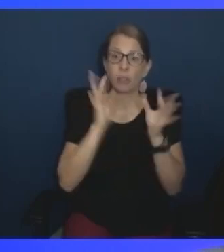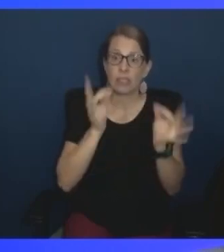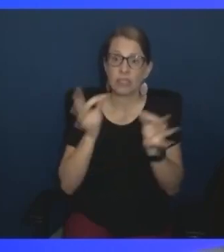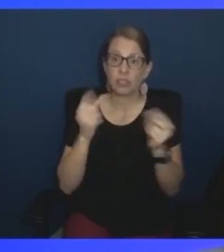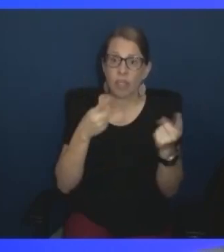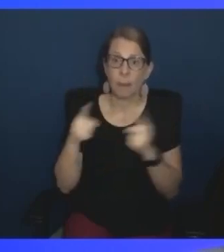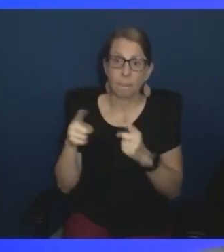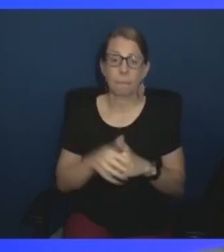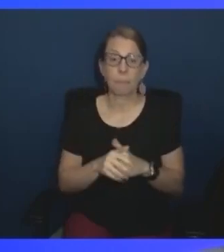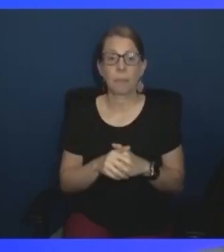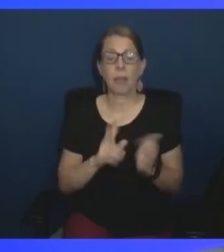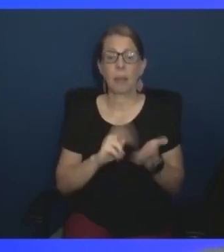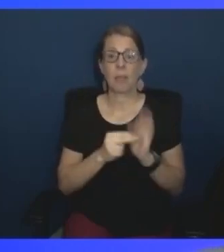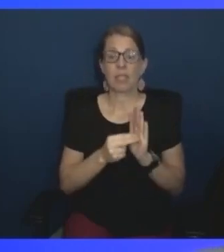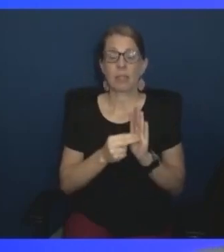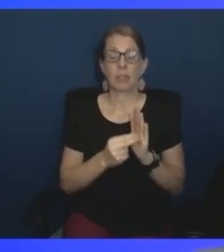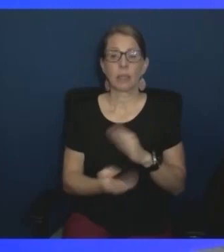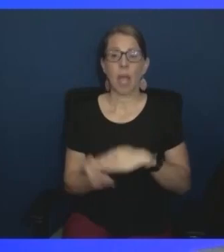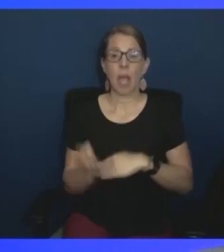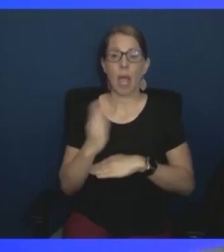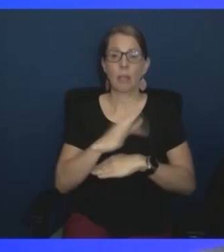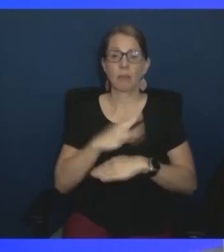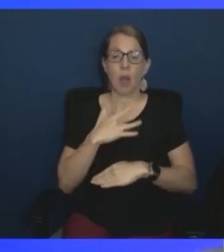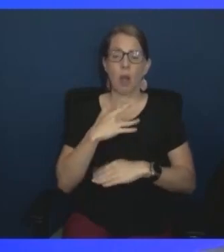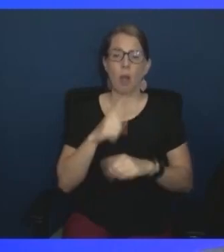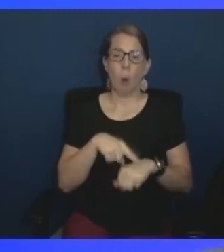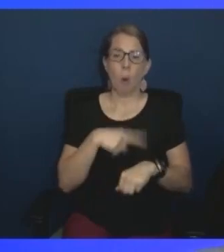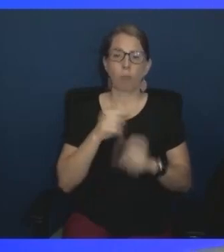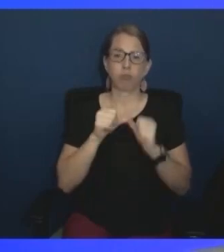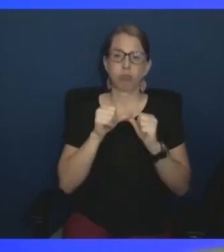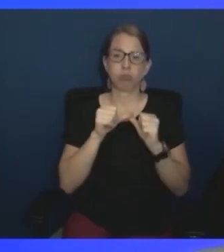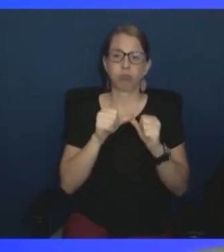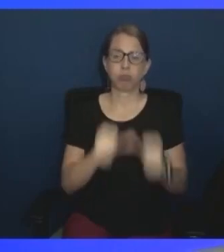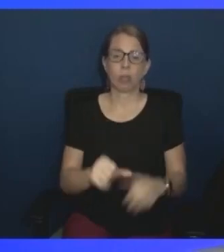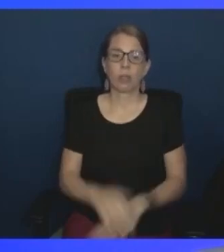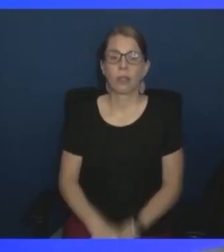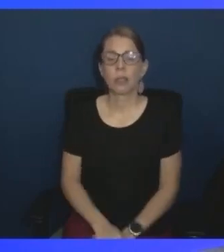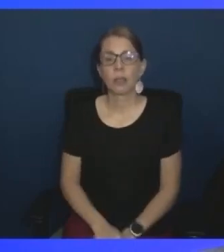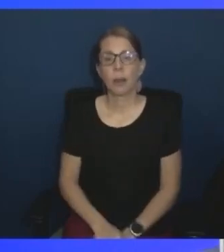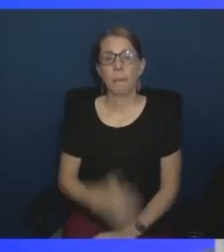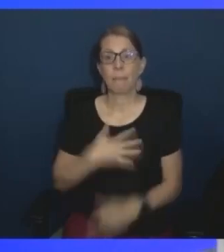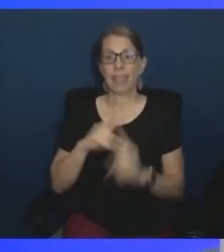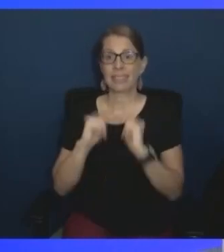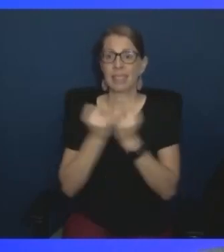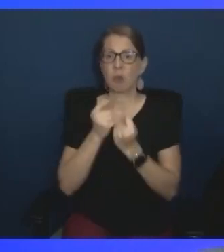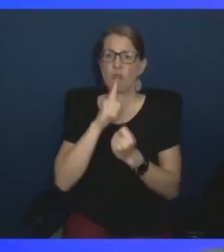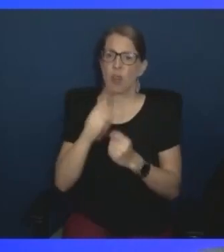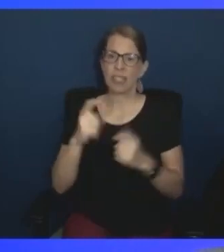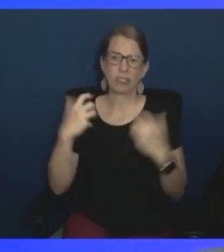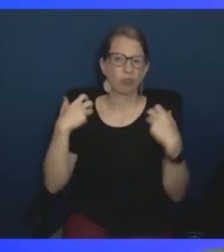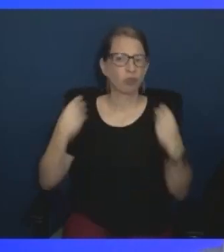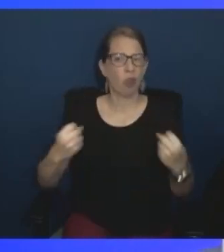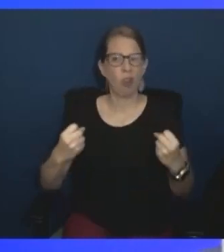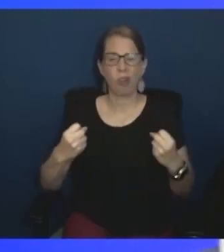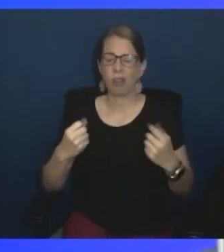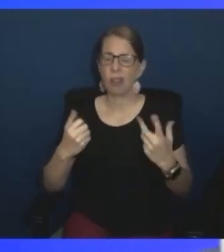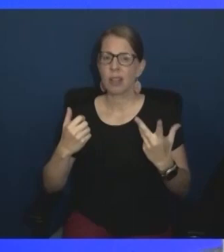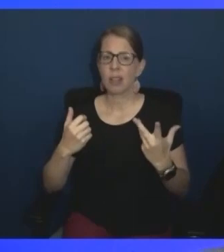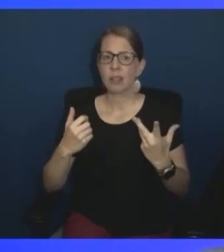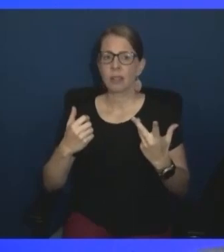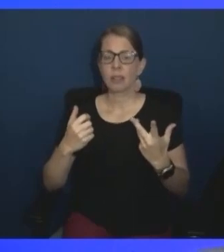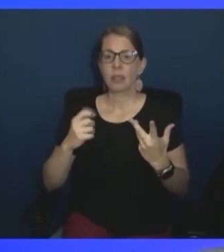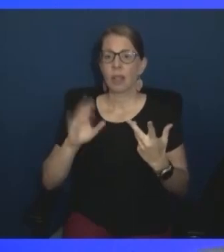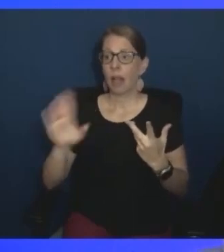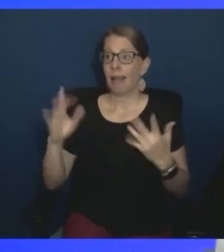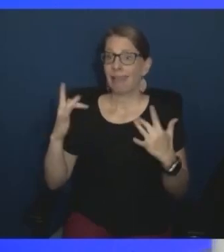long days. My team is really resilient, and I think we've done a really nice job saying, hey, my load's lighter today, what can I